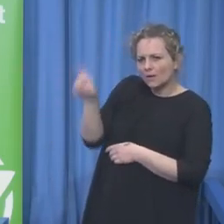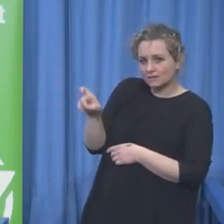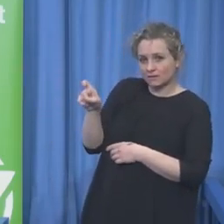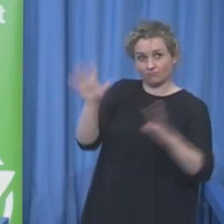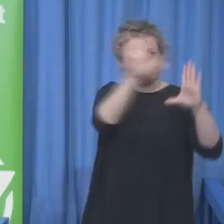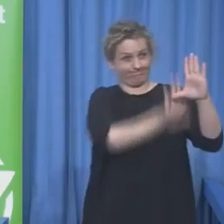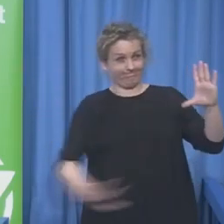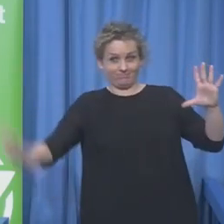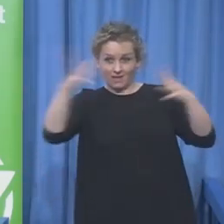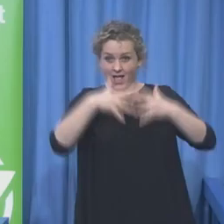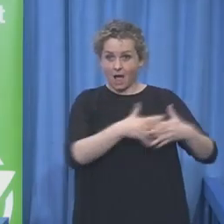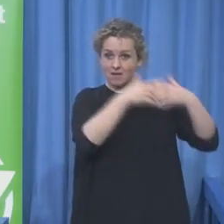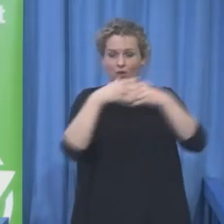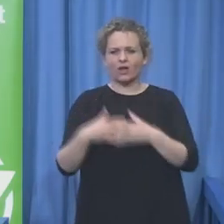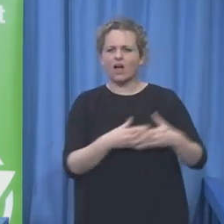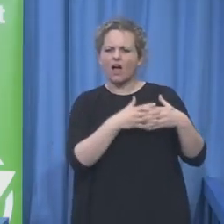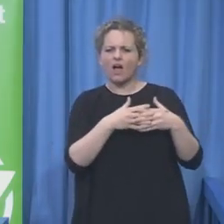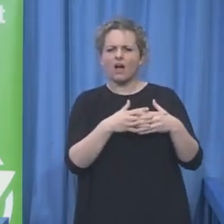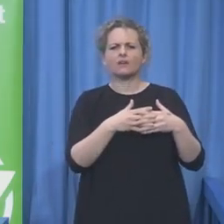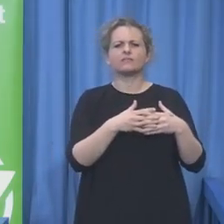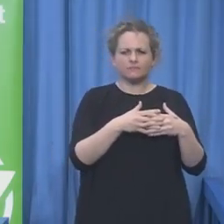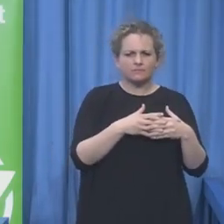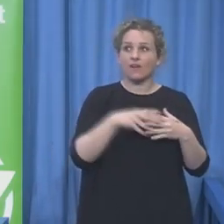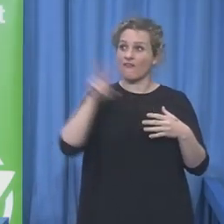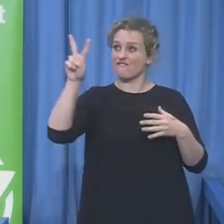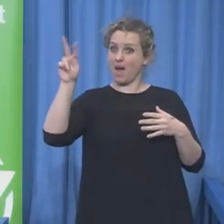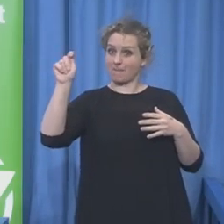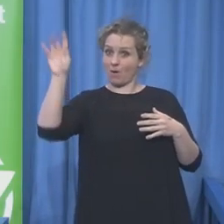Vermont? Just to know.